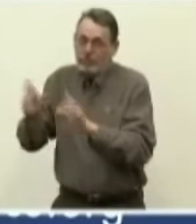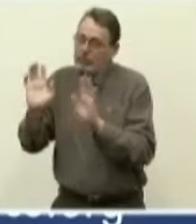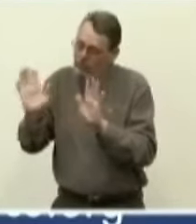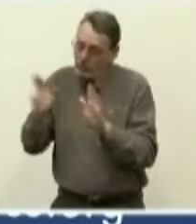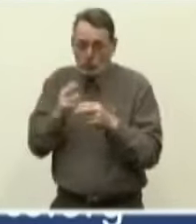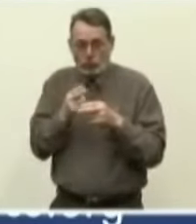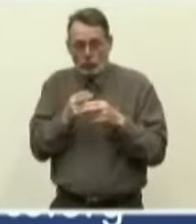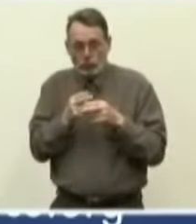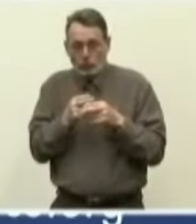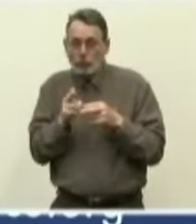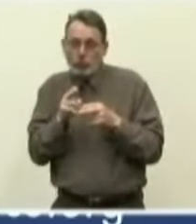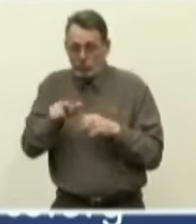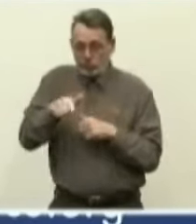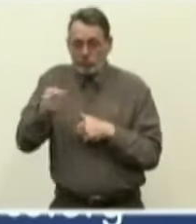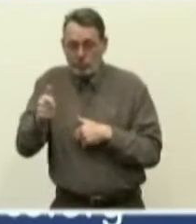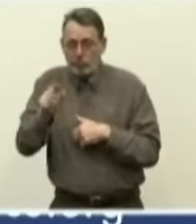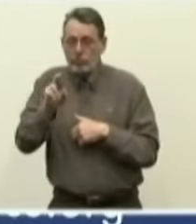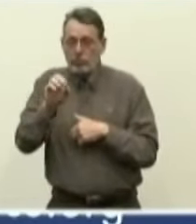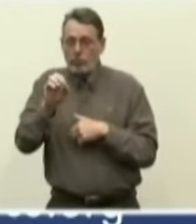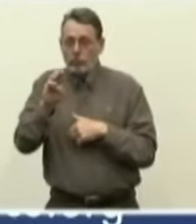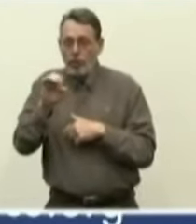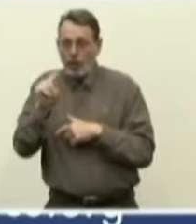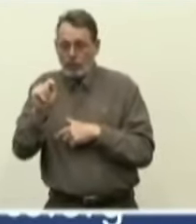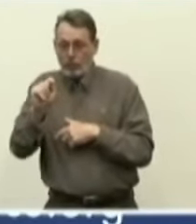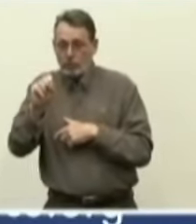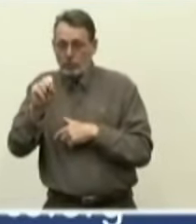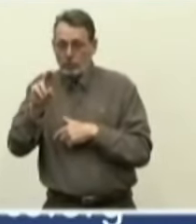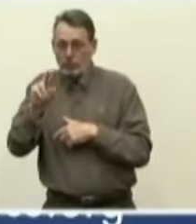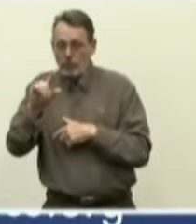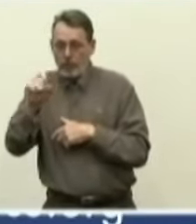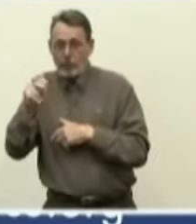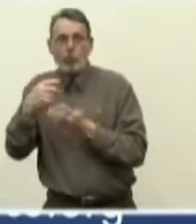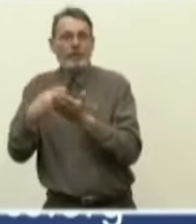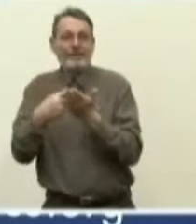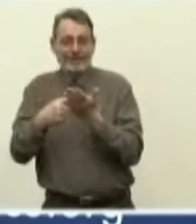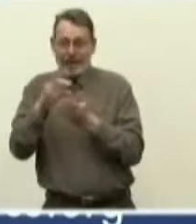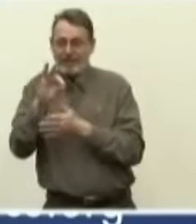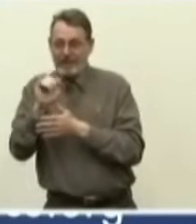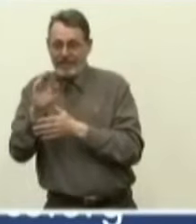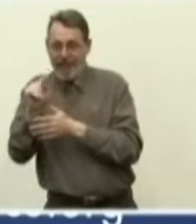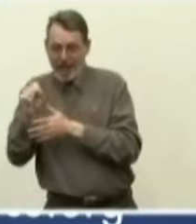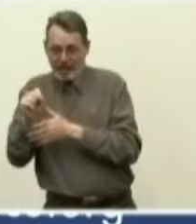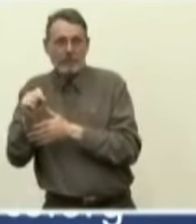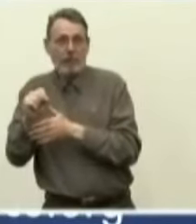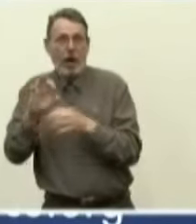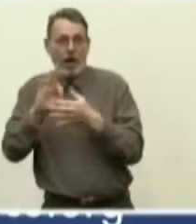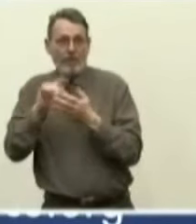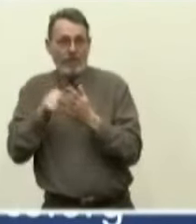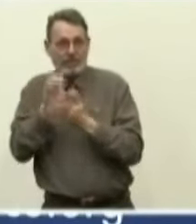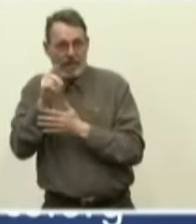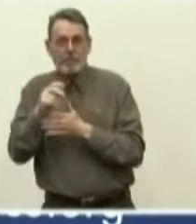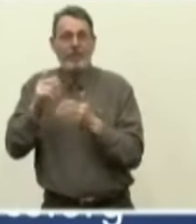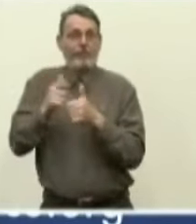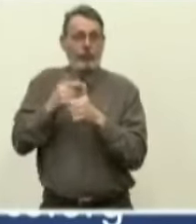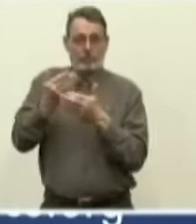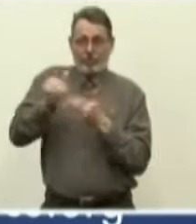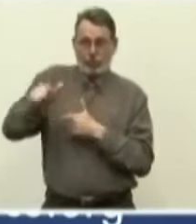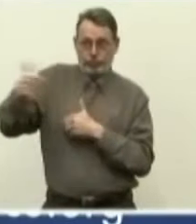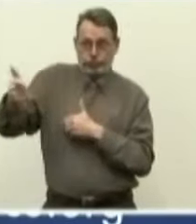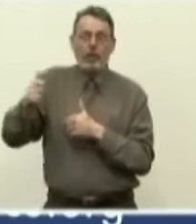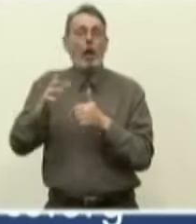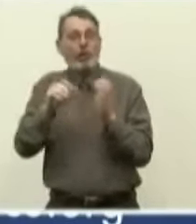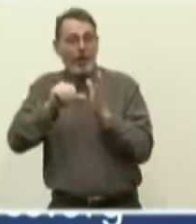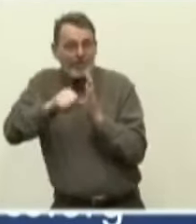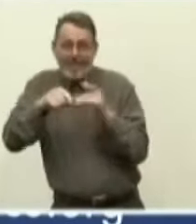Shortly, Commander Robert O'Sullivan will discuss the facts of this case, but before I turn this over to Commander O'Sullivan, I'd like to emphasize that this